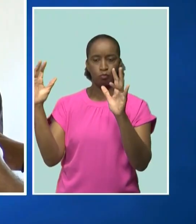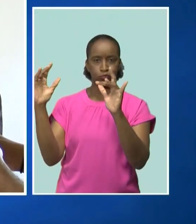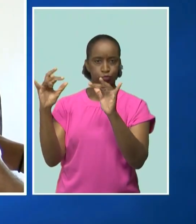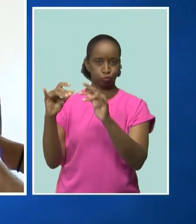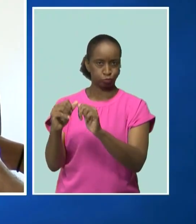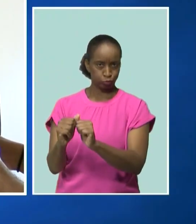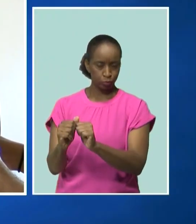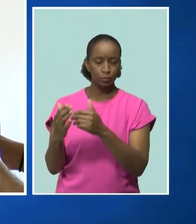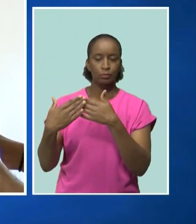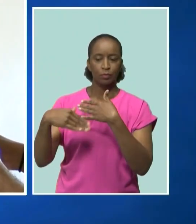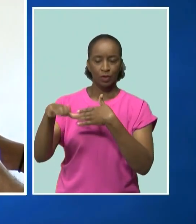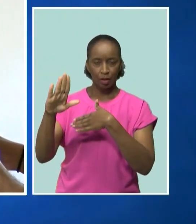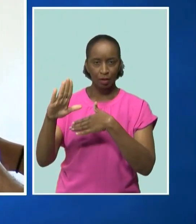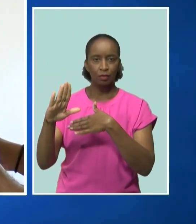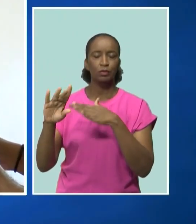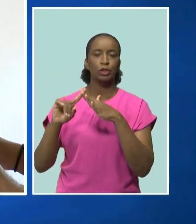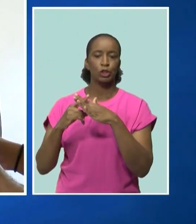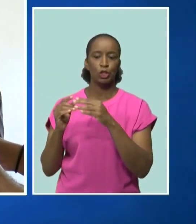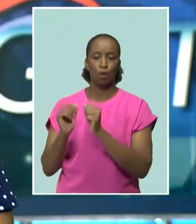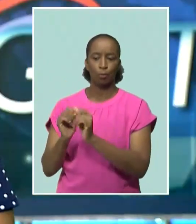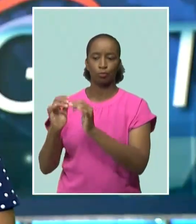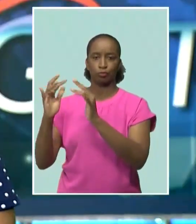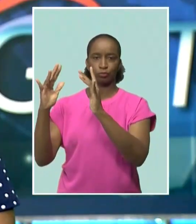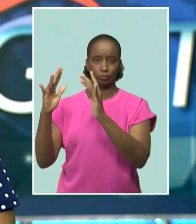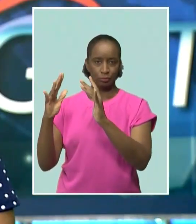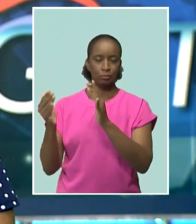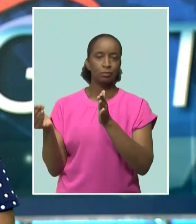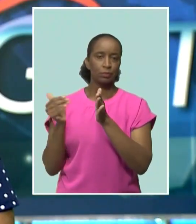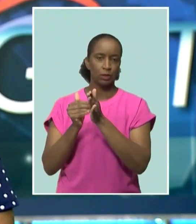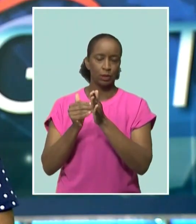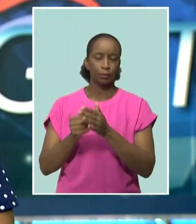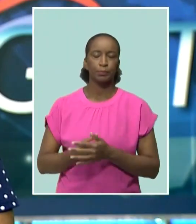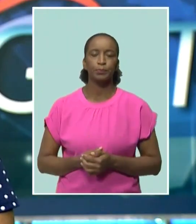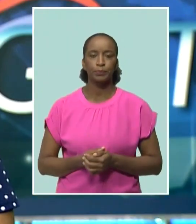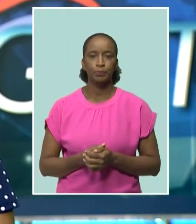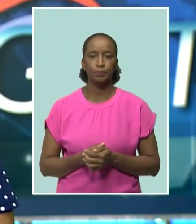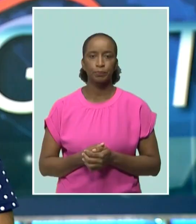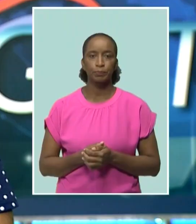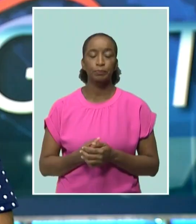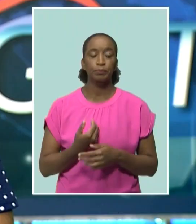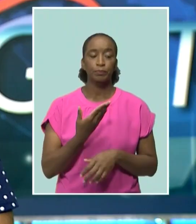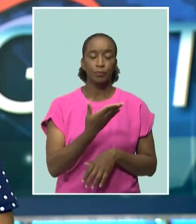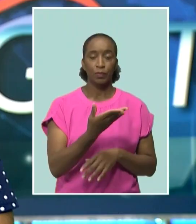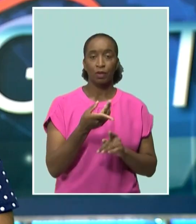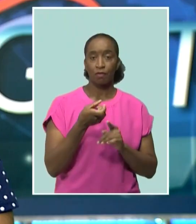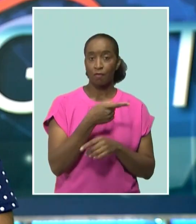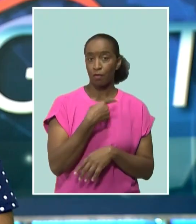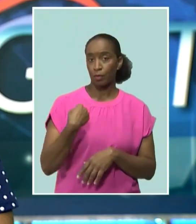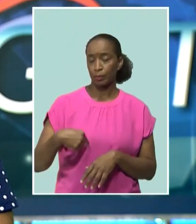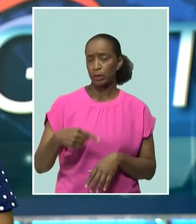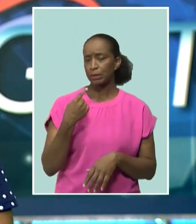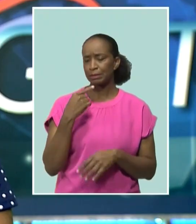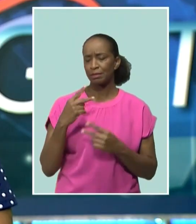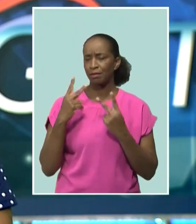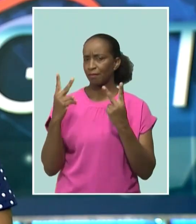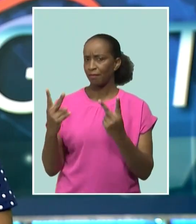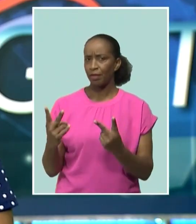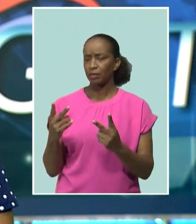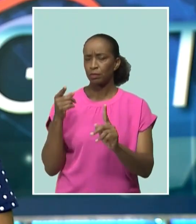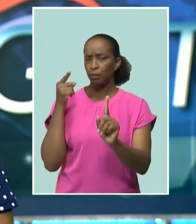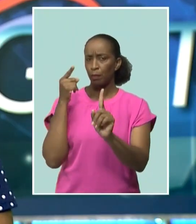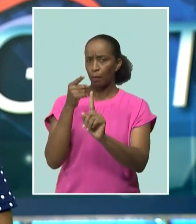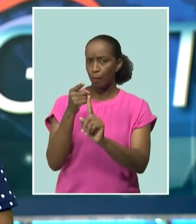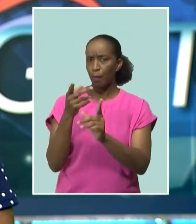after that the construction work. The Chinese politician says the purpose of his visit is to enhance cooperation